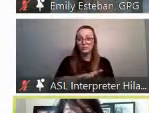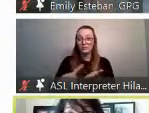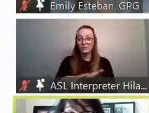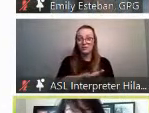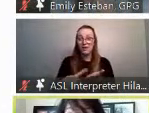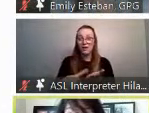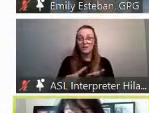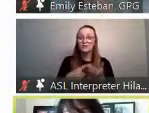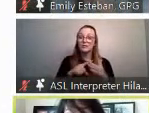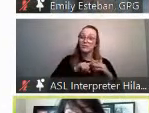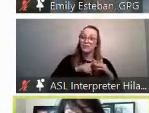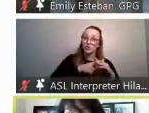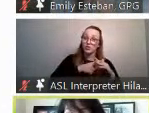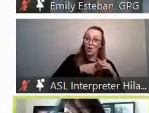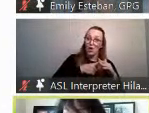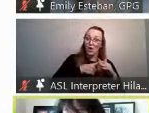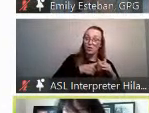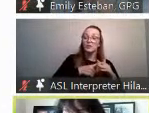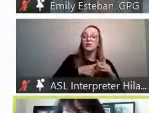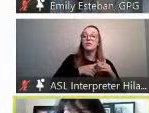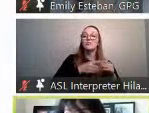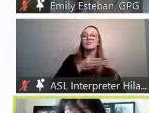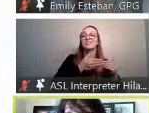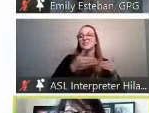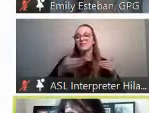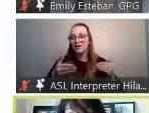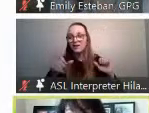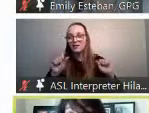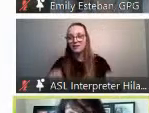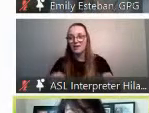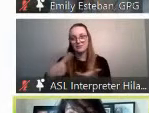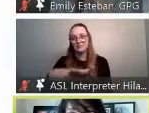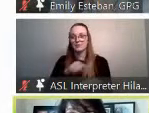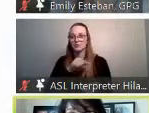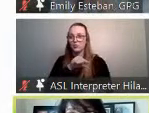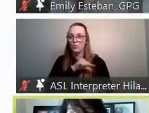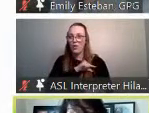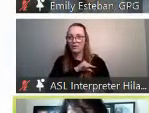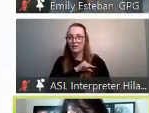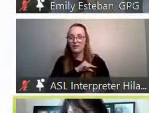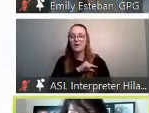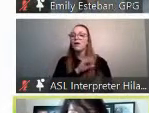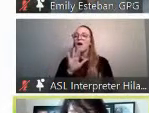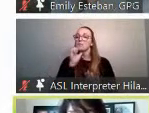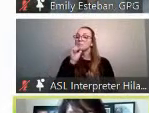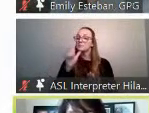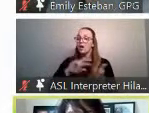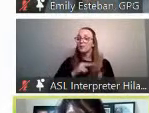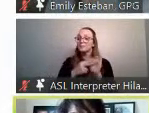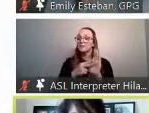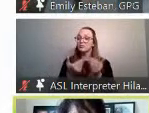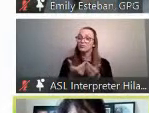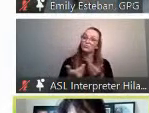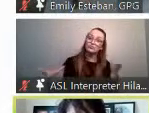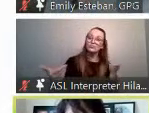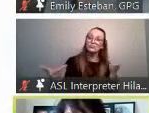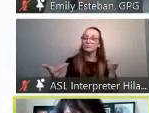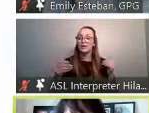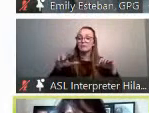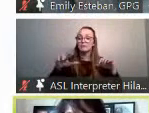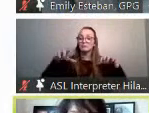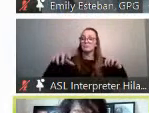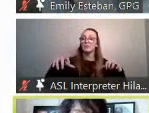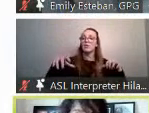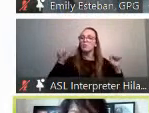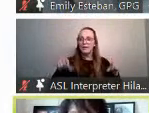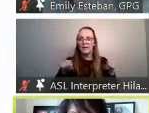conversation about quality. I think they're in tandem. I don't think we divide them up. I do think, though, that this is,